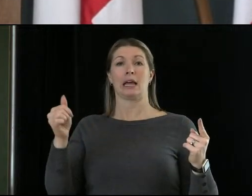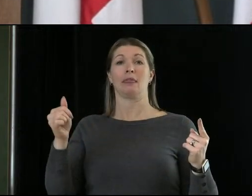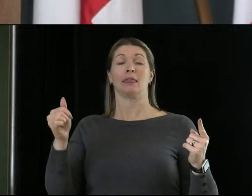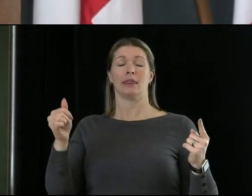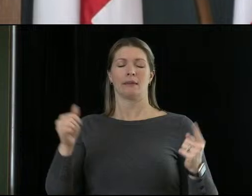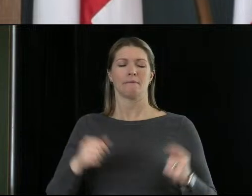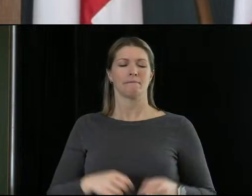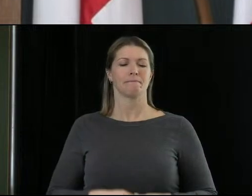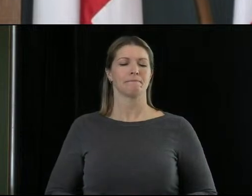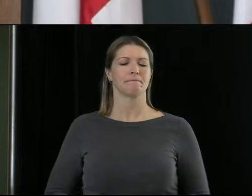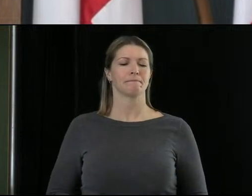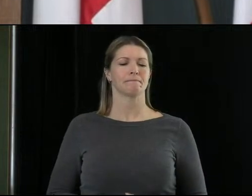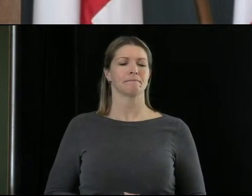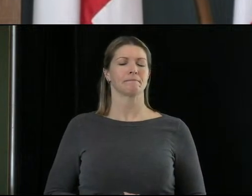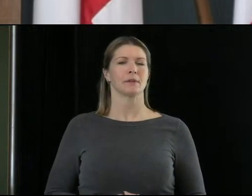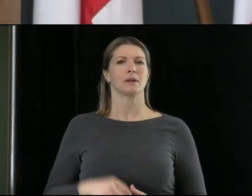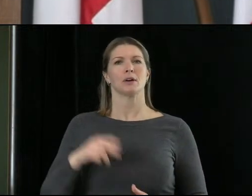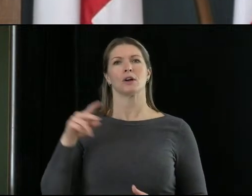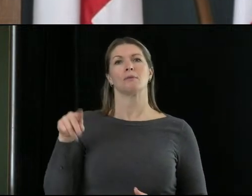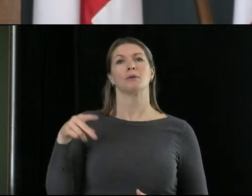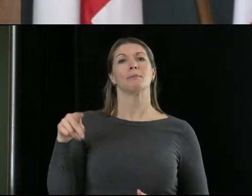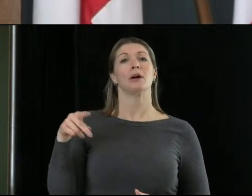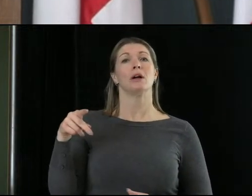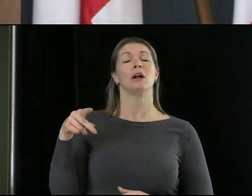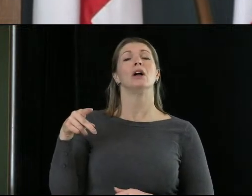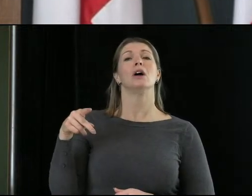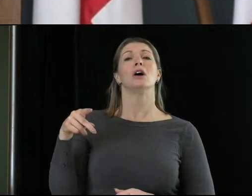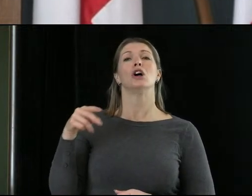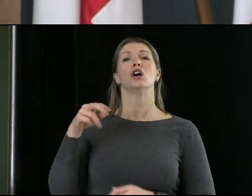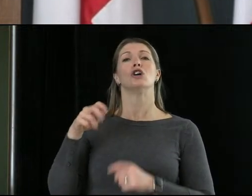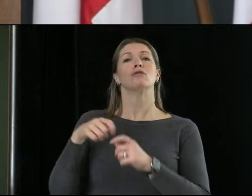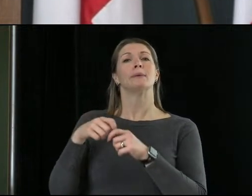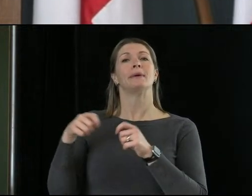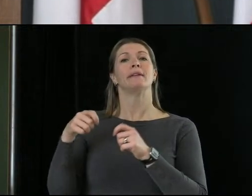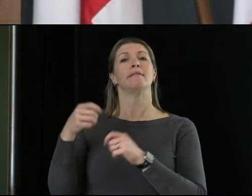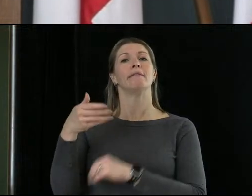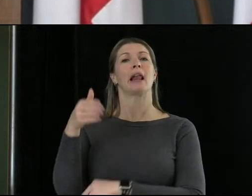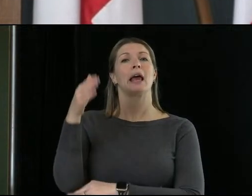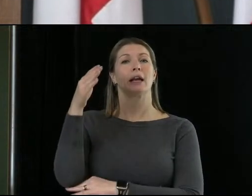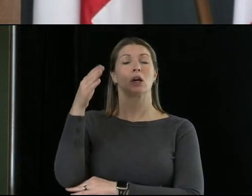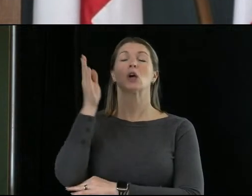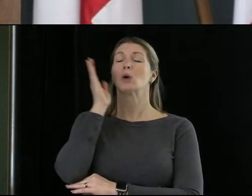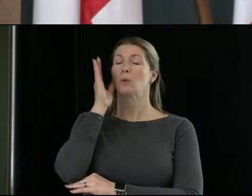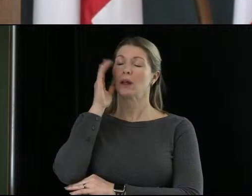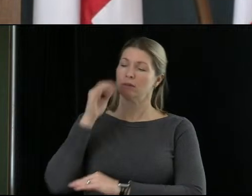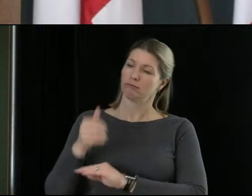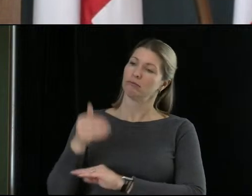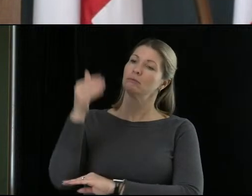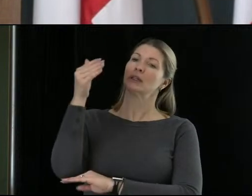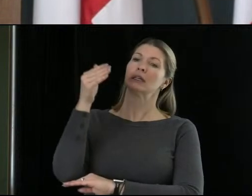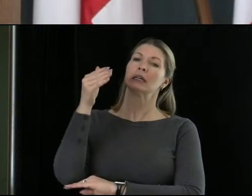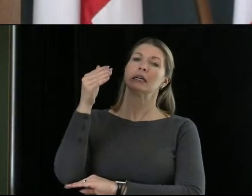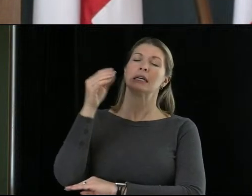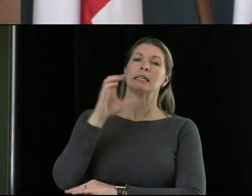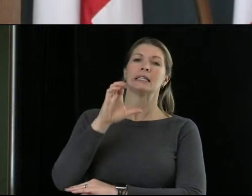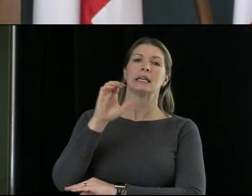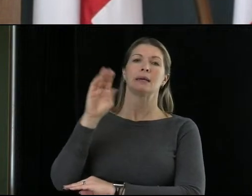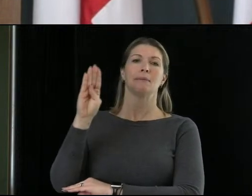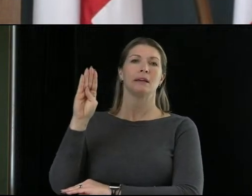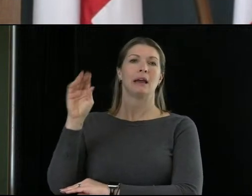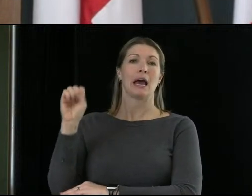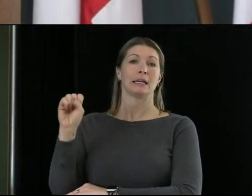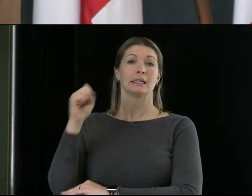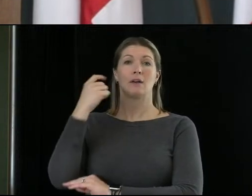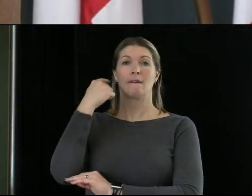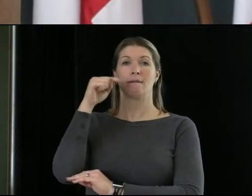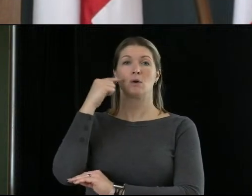The Purple Ribbon flag will also be flown in our hometown of Conception Bay South for the 16 days of activism,